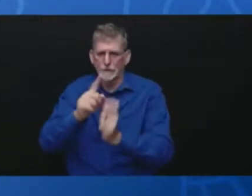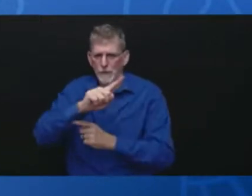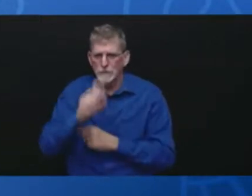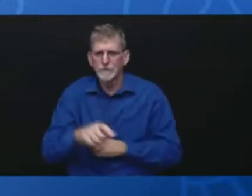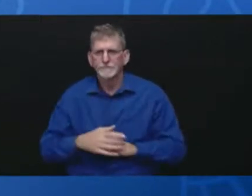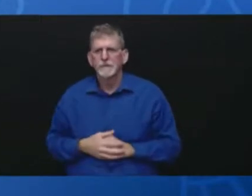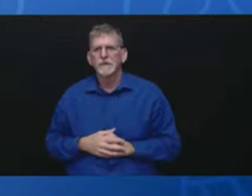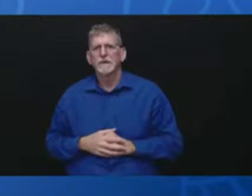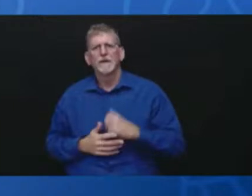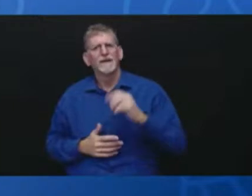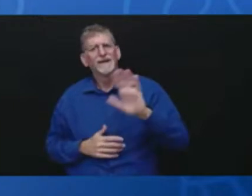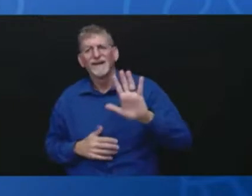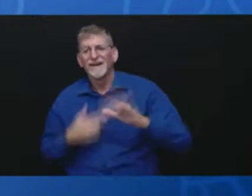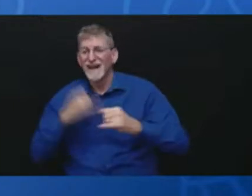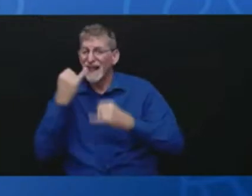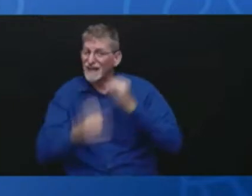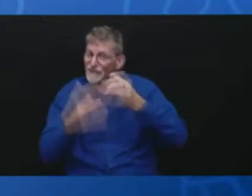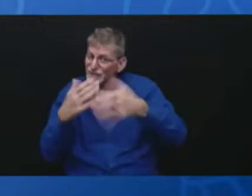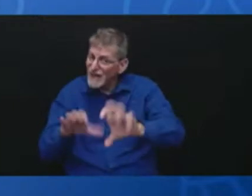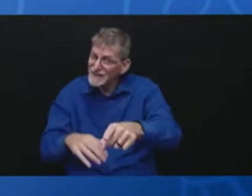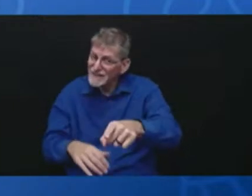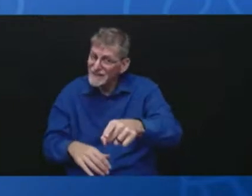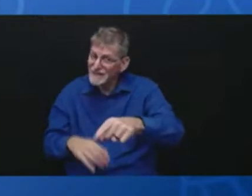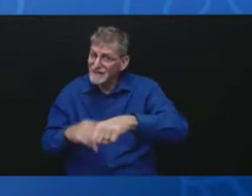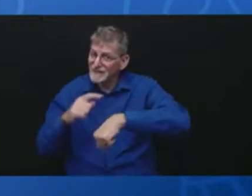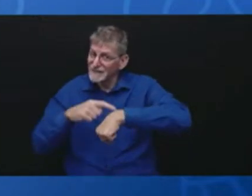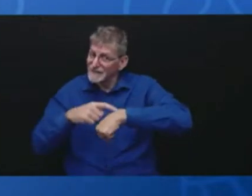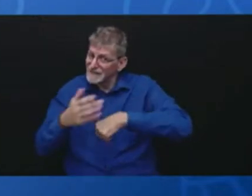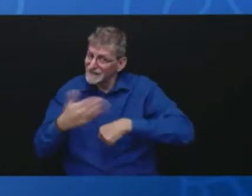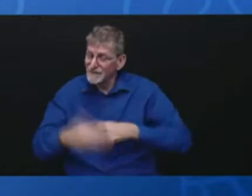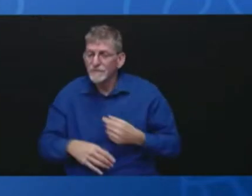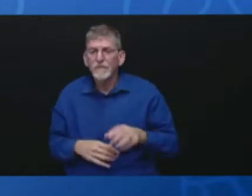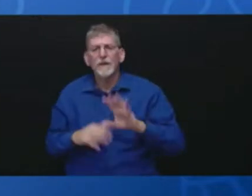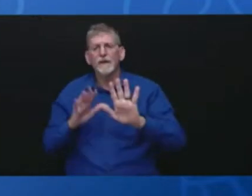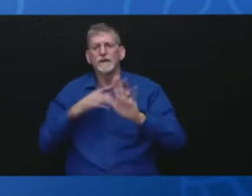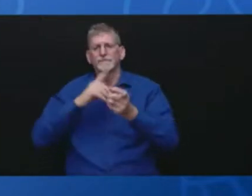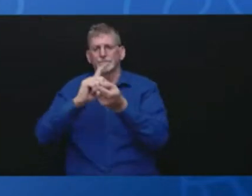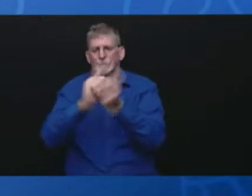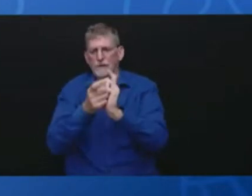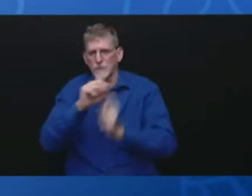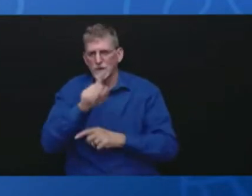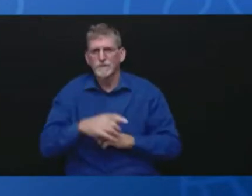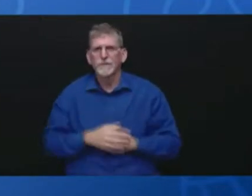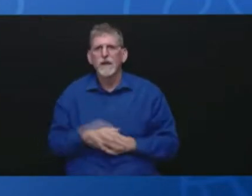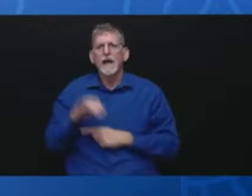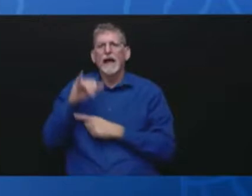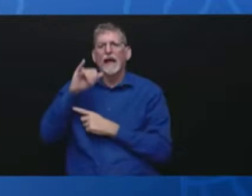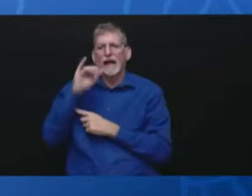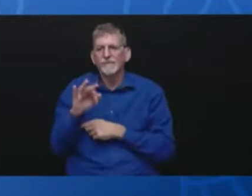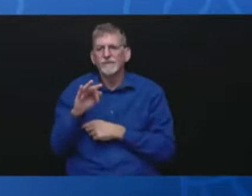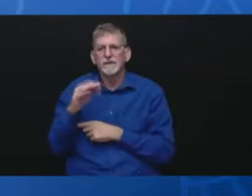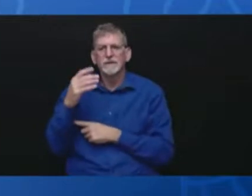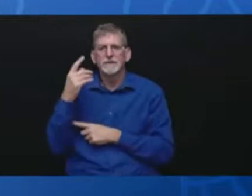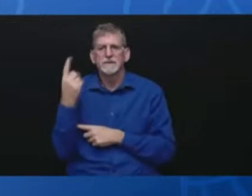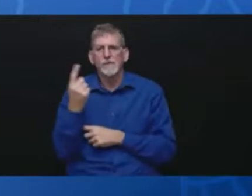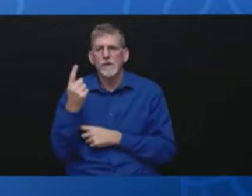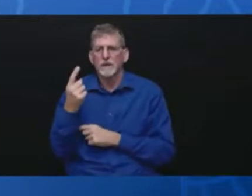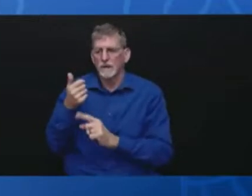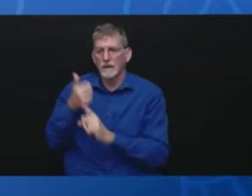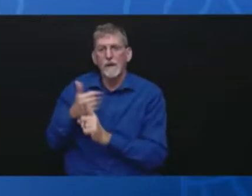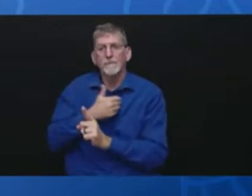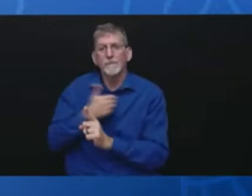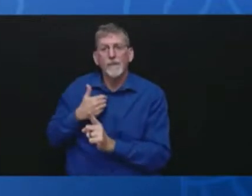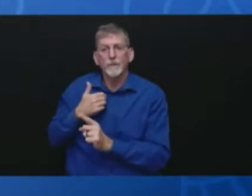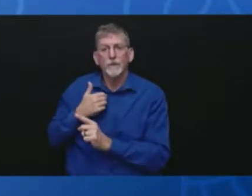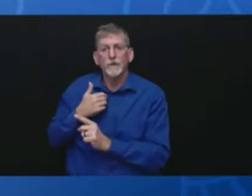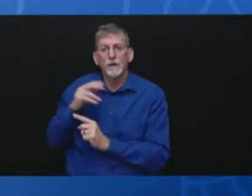strikes there. Do you believe that if somebody is a member of UNRWA, of the UN organization, and they did not disclose that if they apply